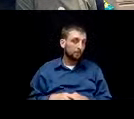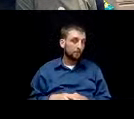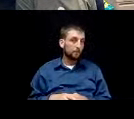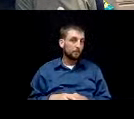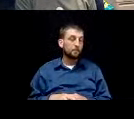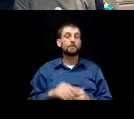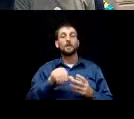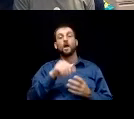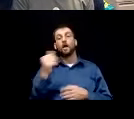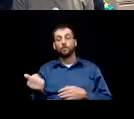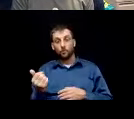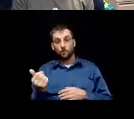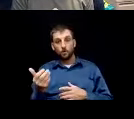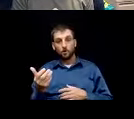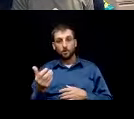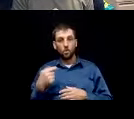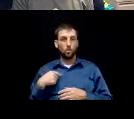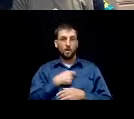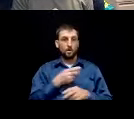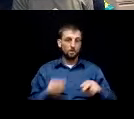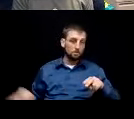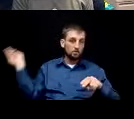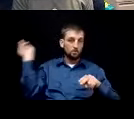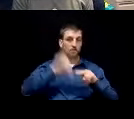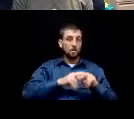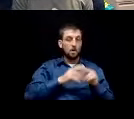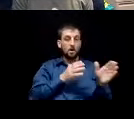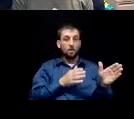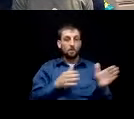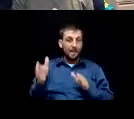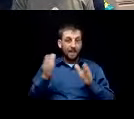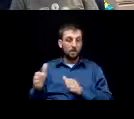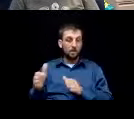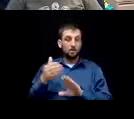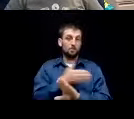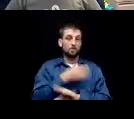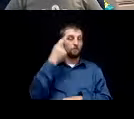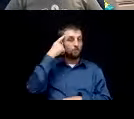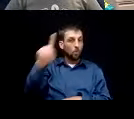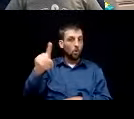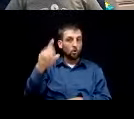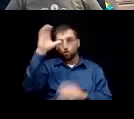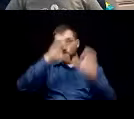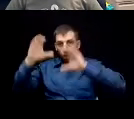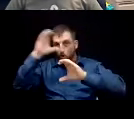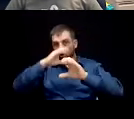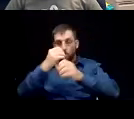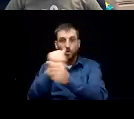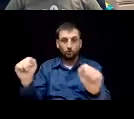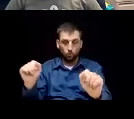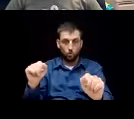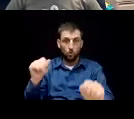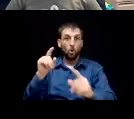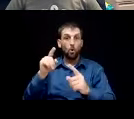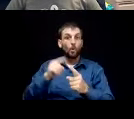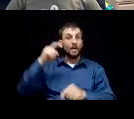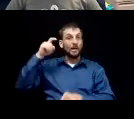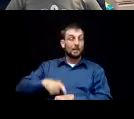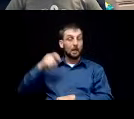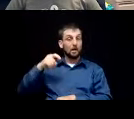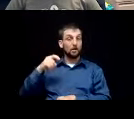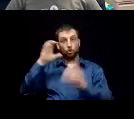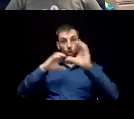thing is that we have beefed up our planning for search and rescue. So I can tell you that when we go into a search and rescue situation, there is no